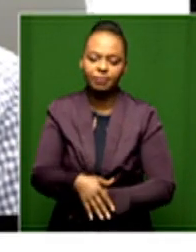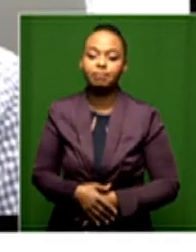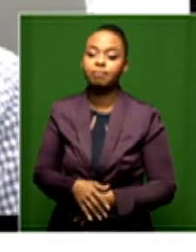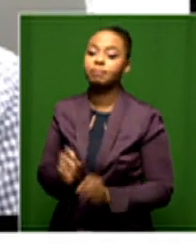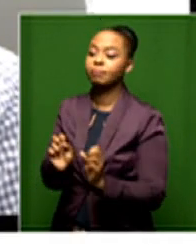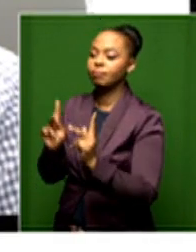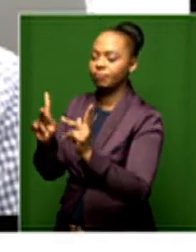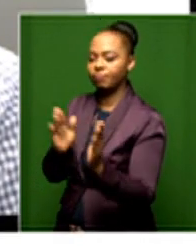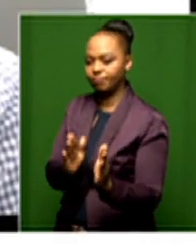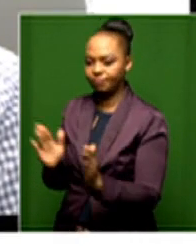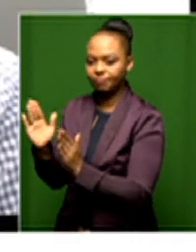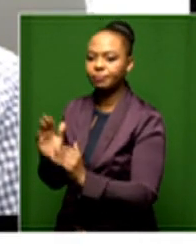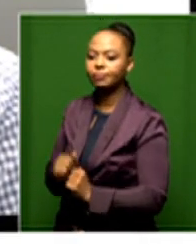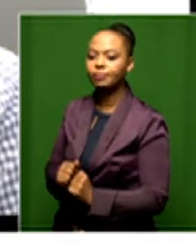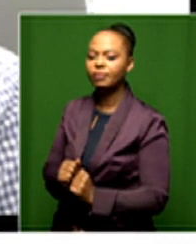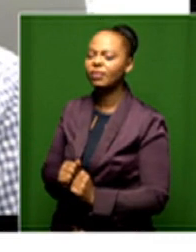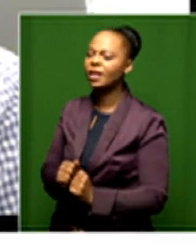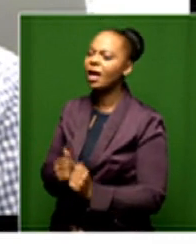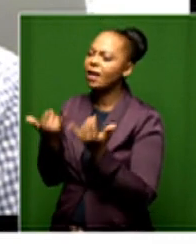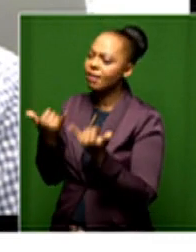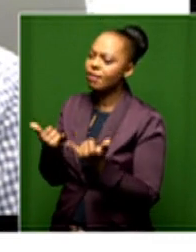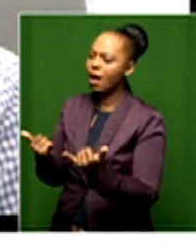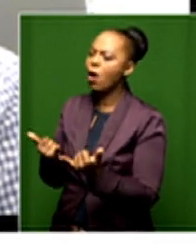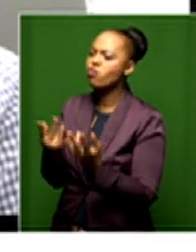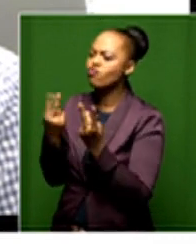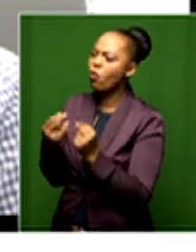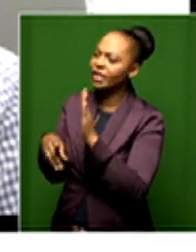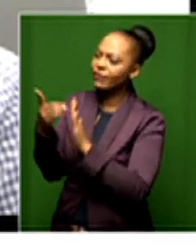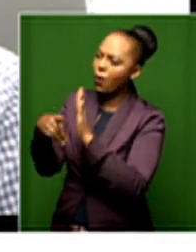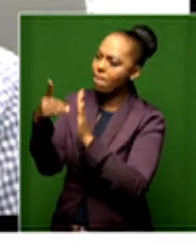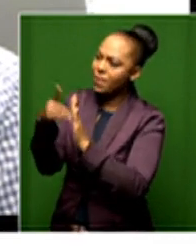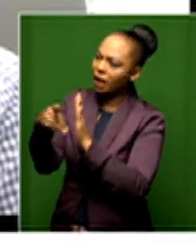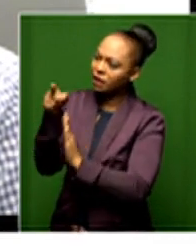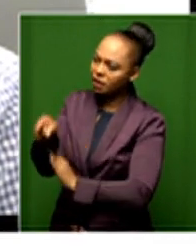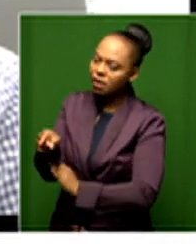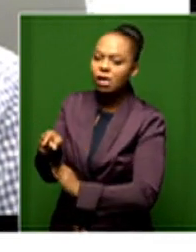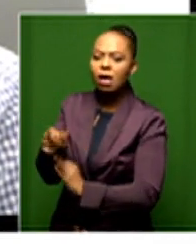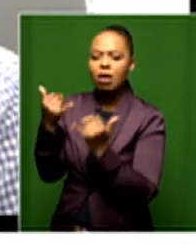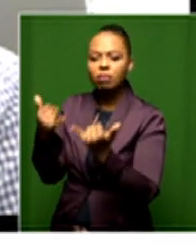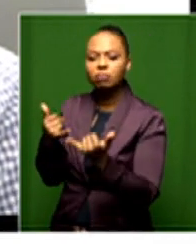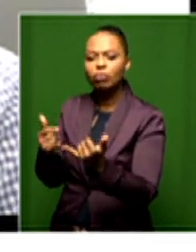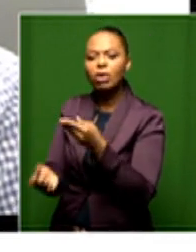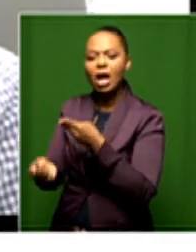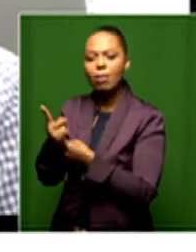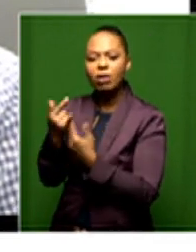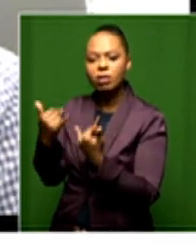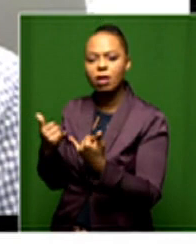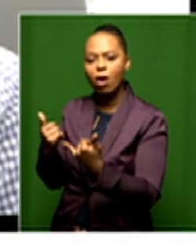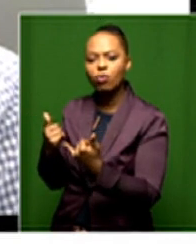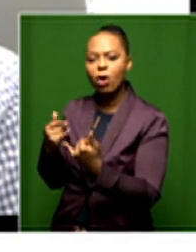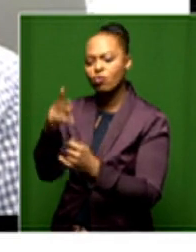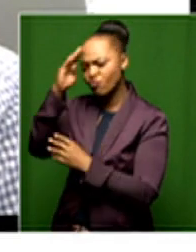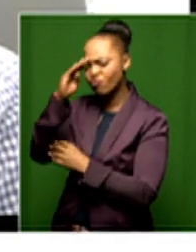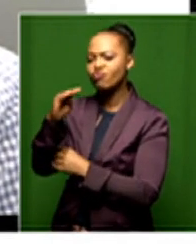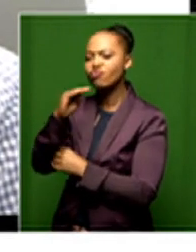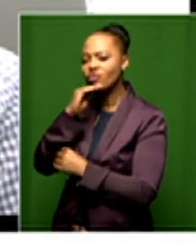want to move on to another conversation and a new development when it comes to what's been going on into the racial profiling of